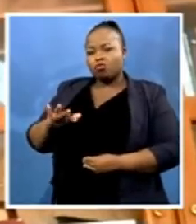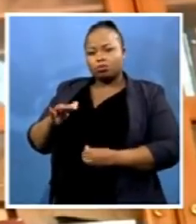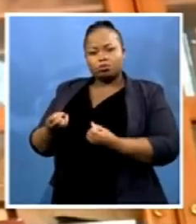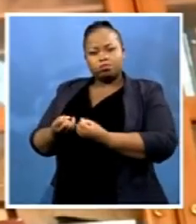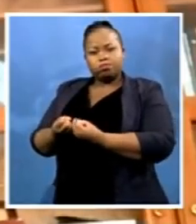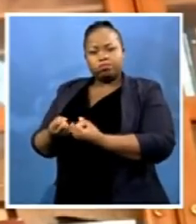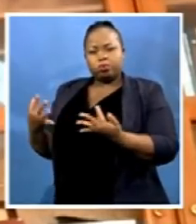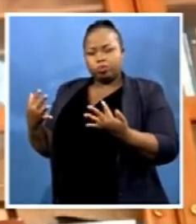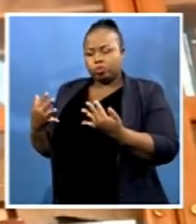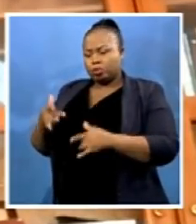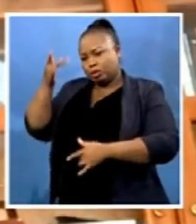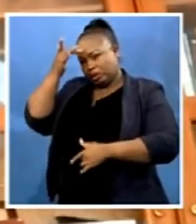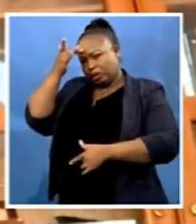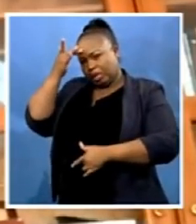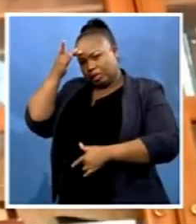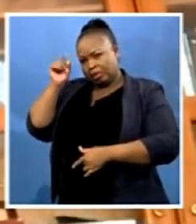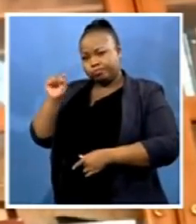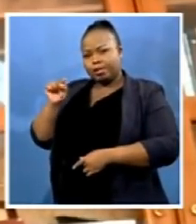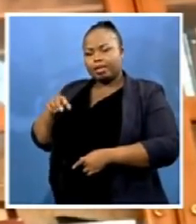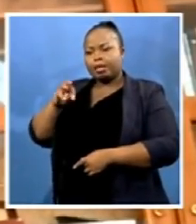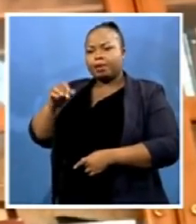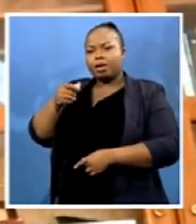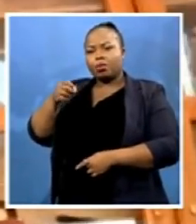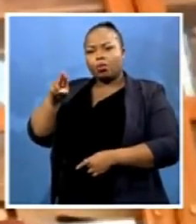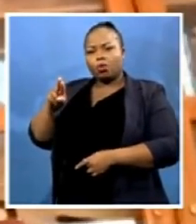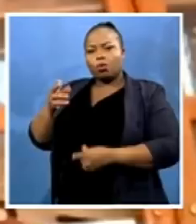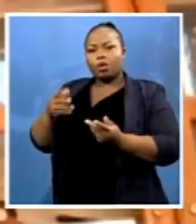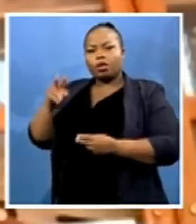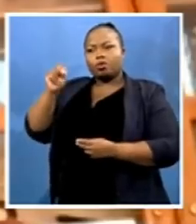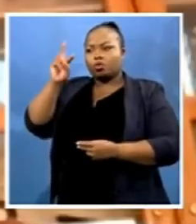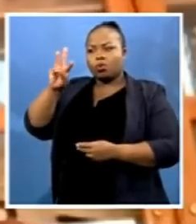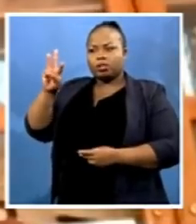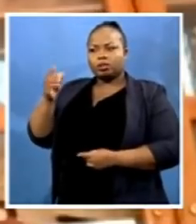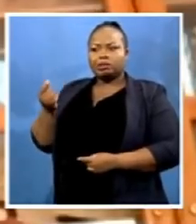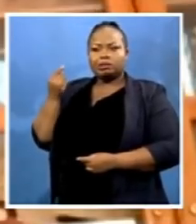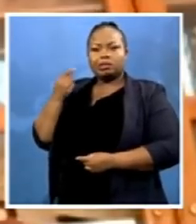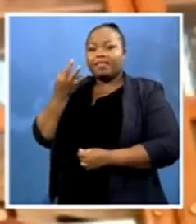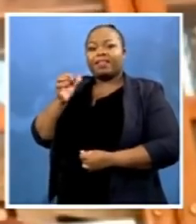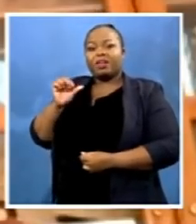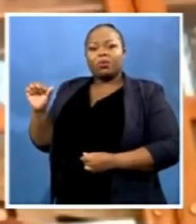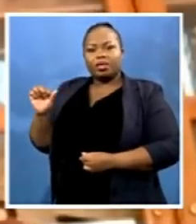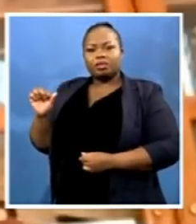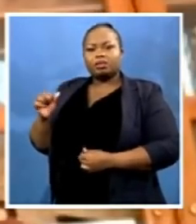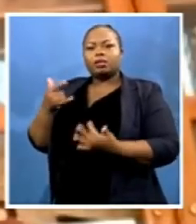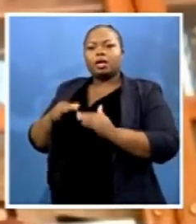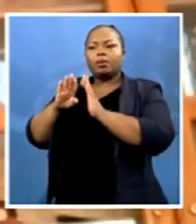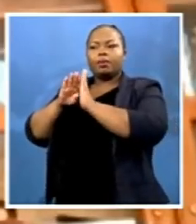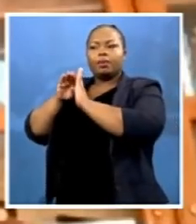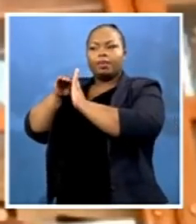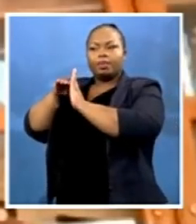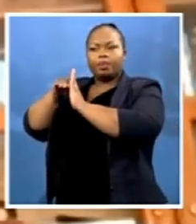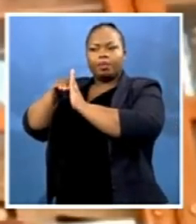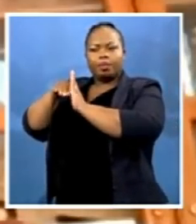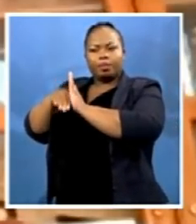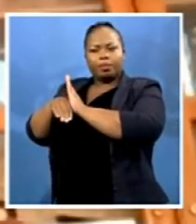area of Mangaung. In the past 3 weeks, they've been able to stall that rate to a very few numbers of cases, which means